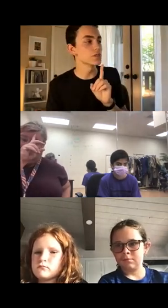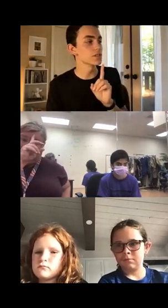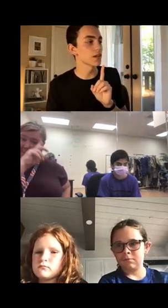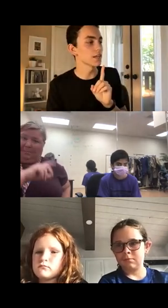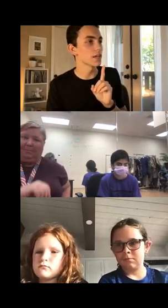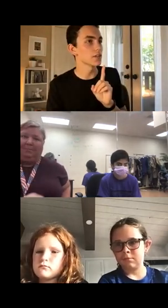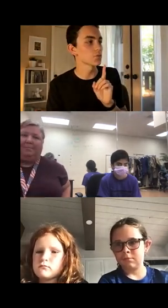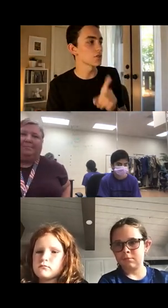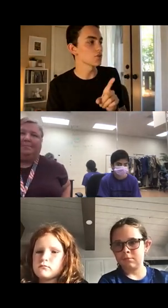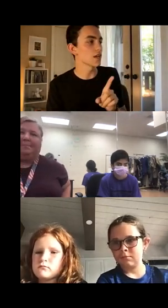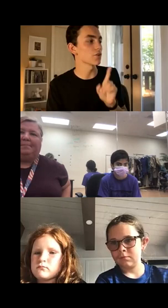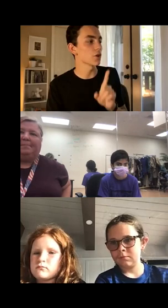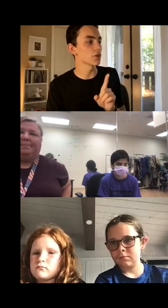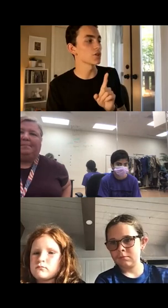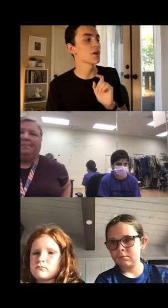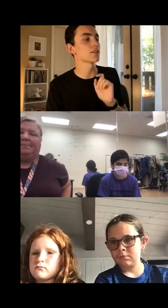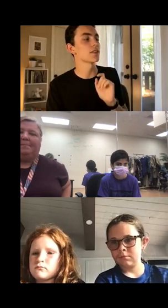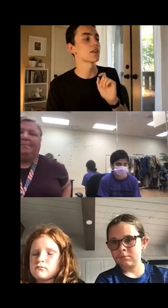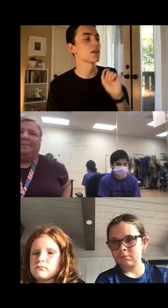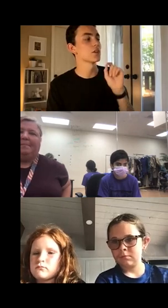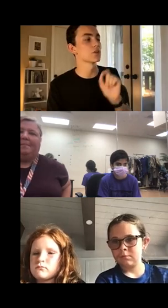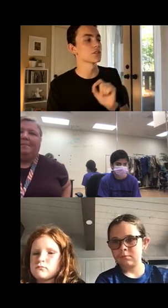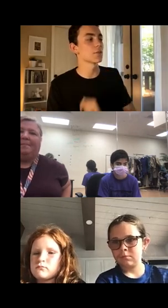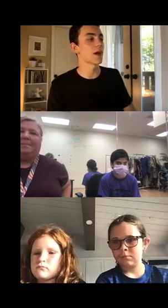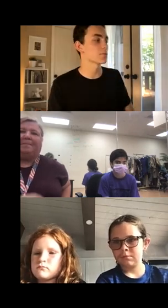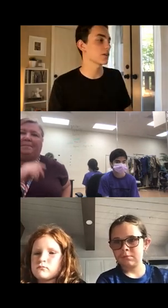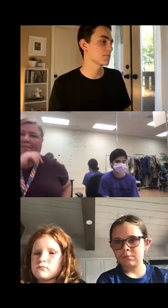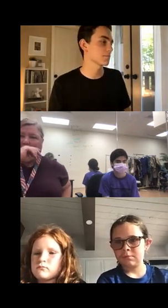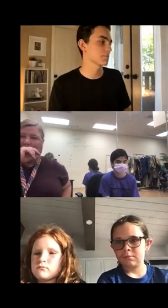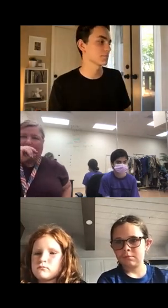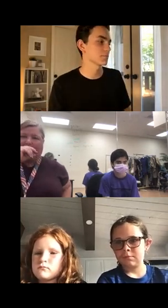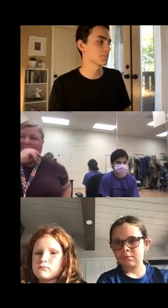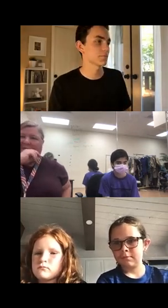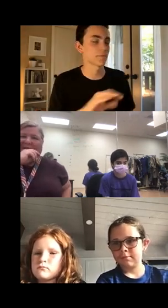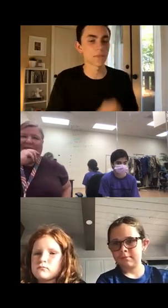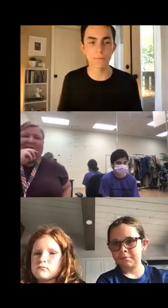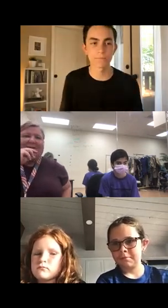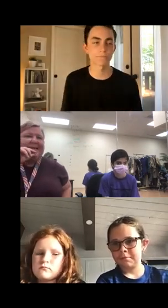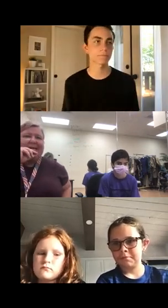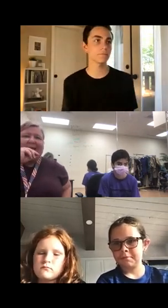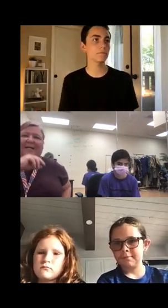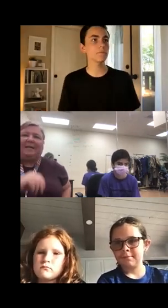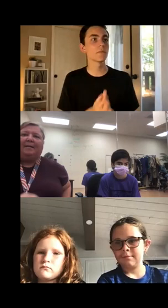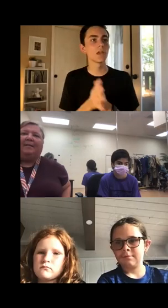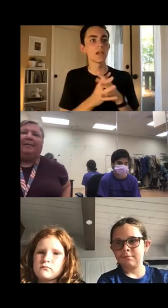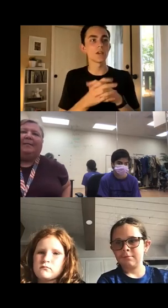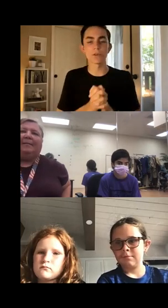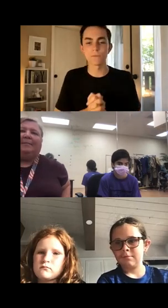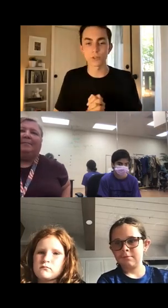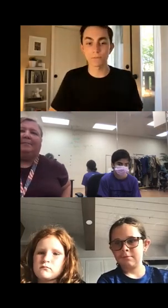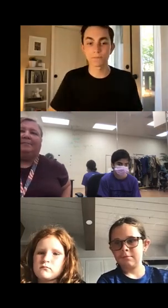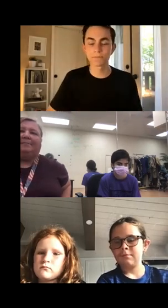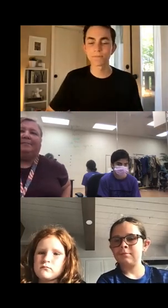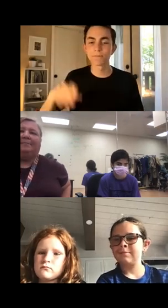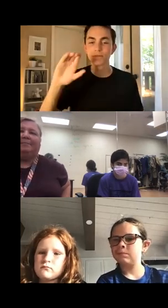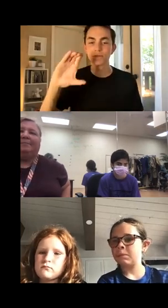you sign it, raise your hand, I'll call on you, and then you can sign it back to me. Okay. Here we go. First